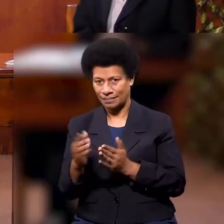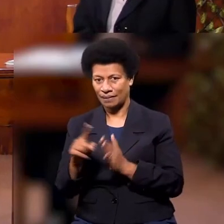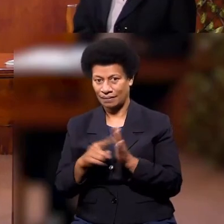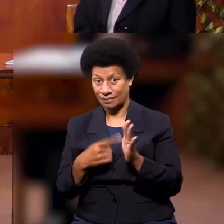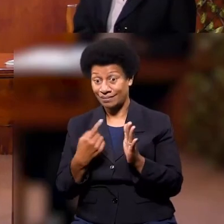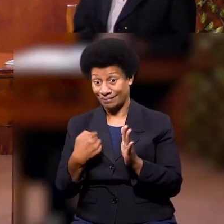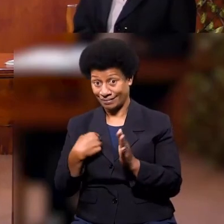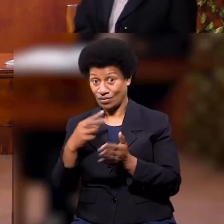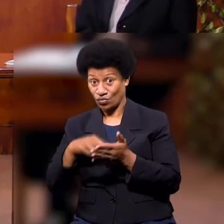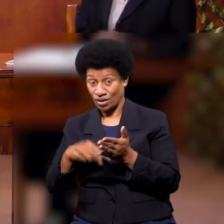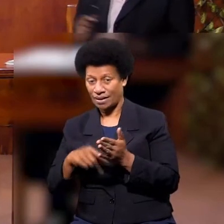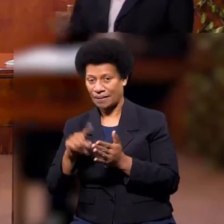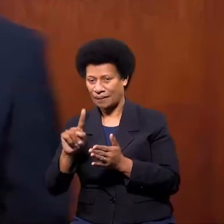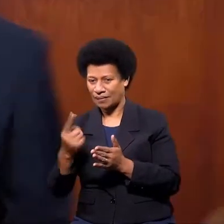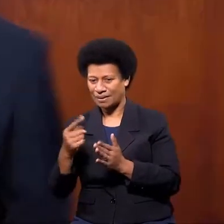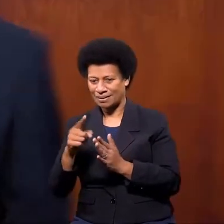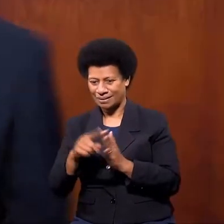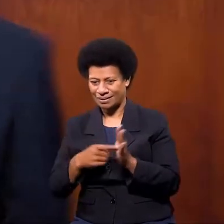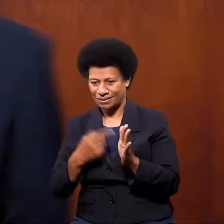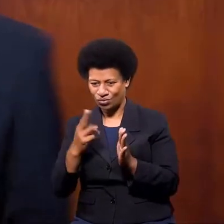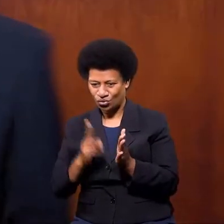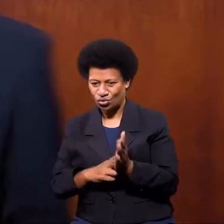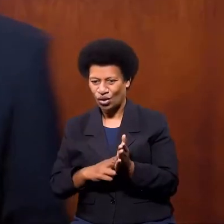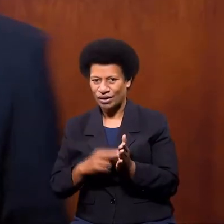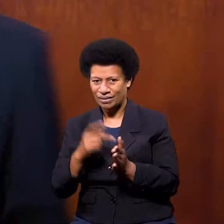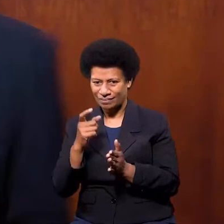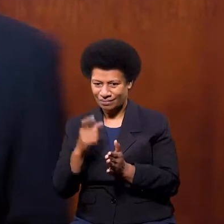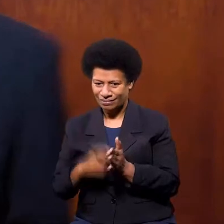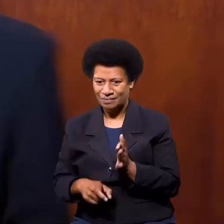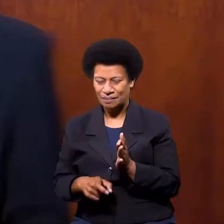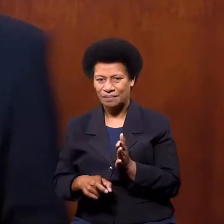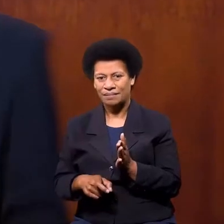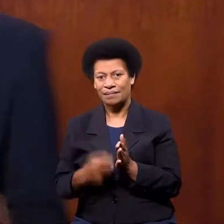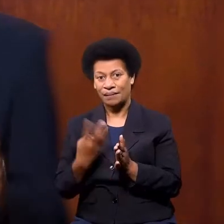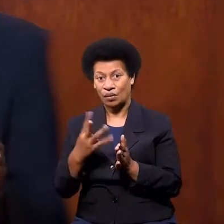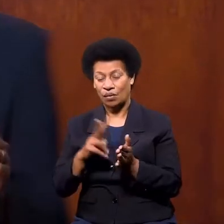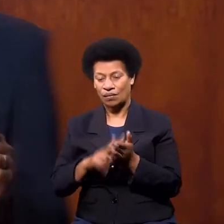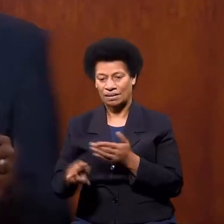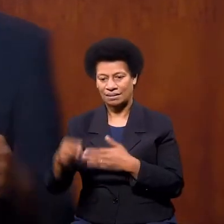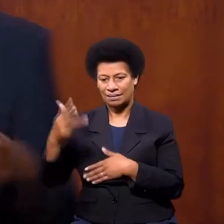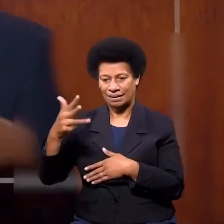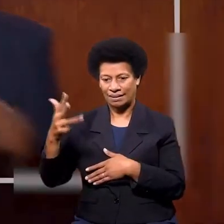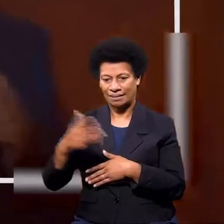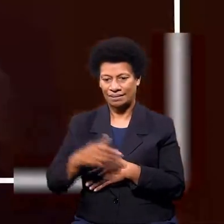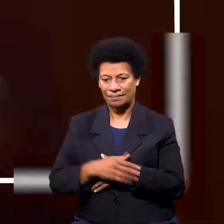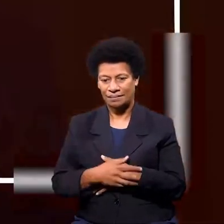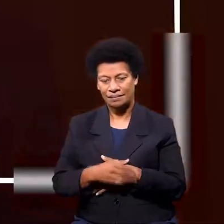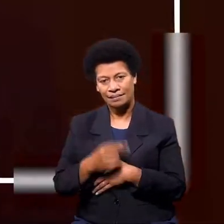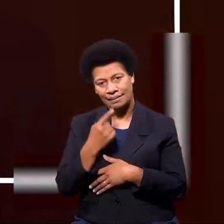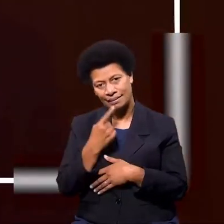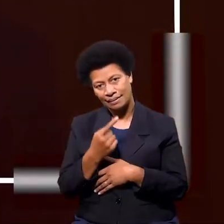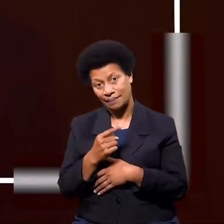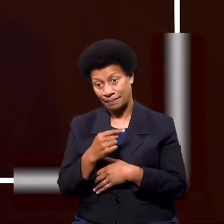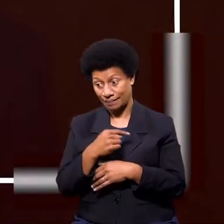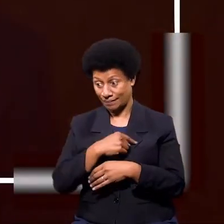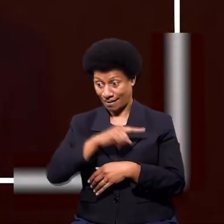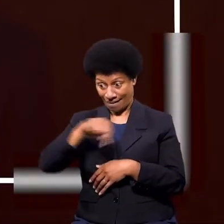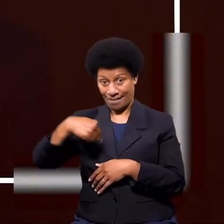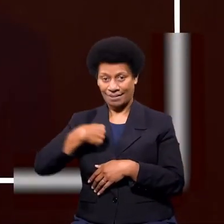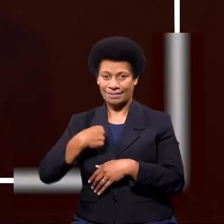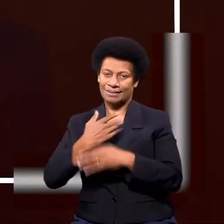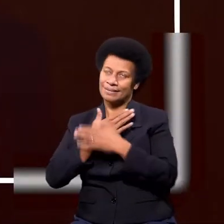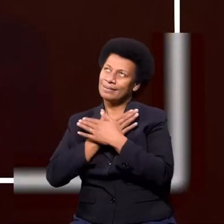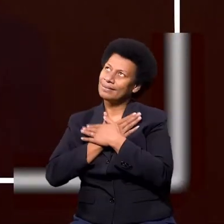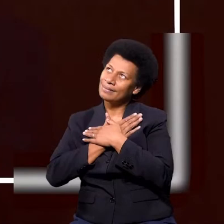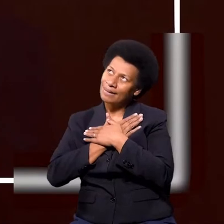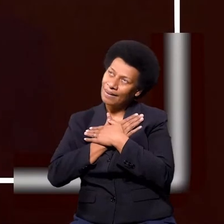John chapter 4, verse 19. Verse 19, okay. It's just a short verse. It is, we love him